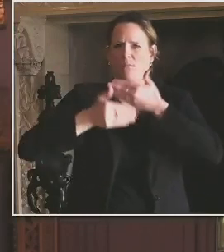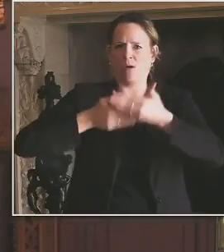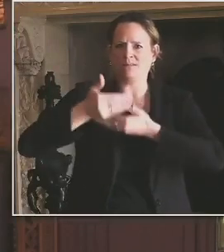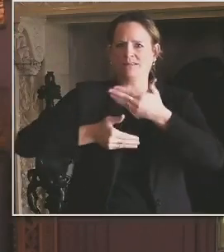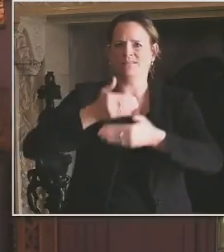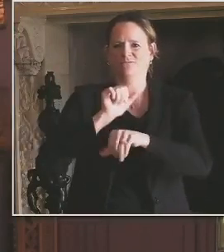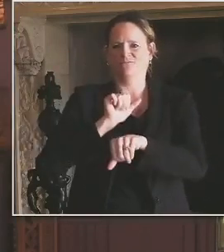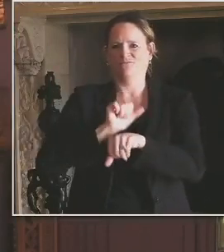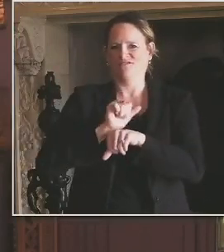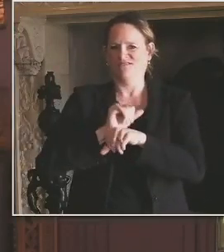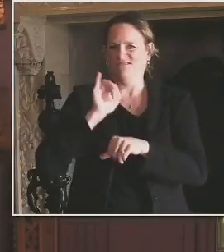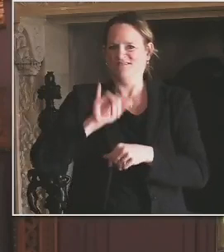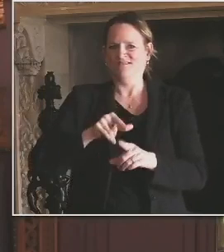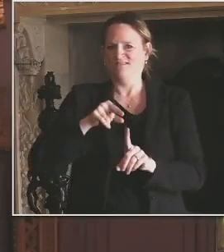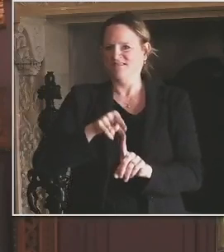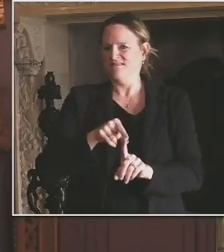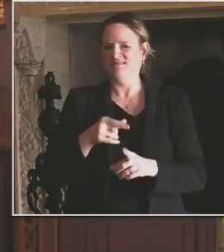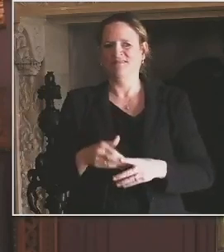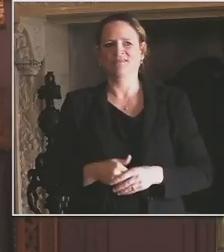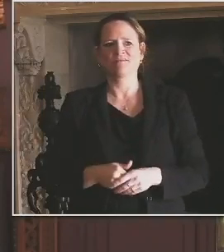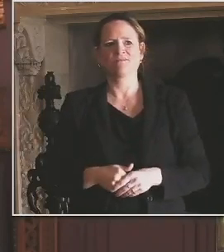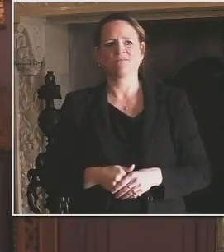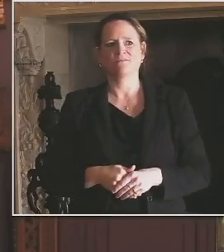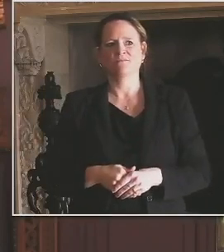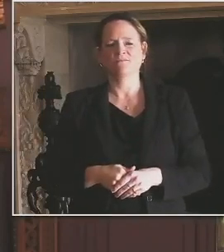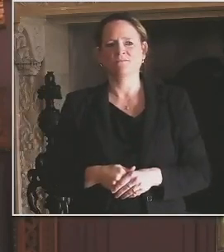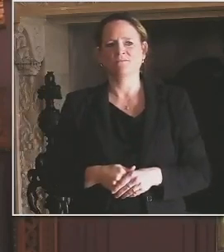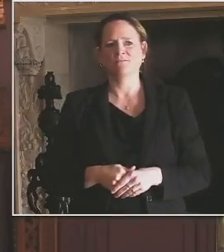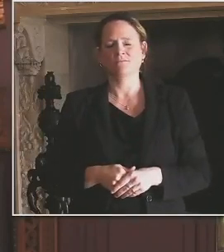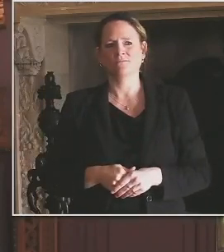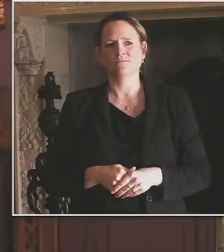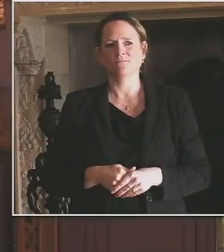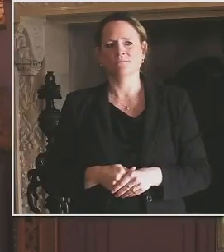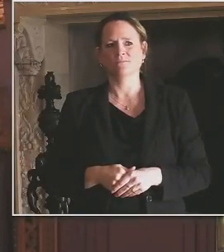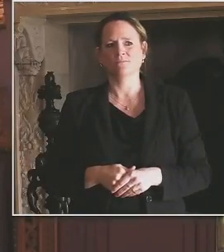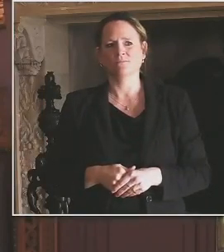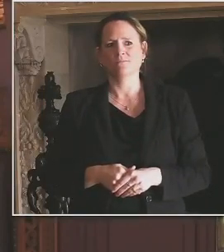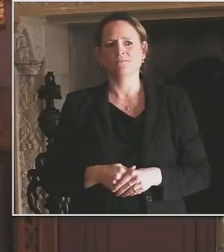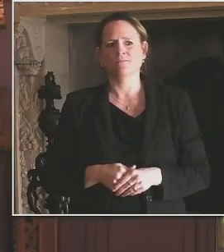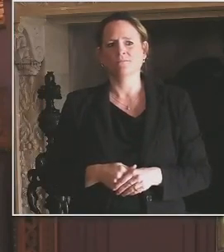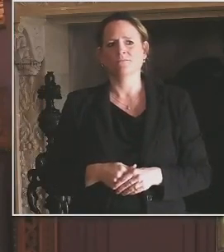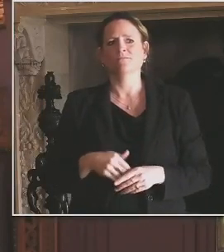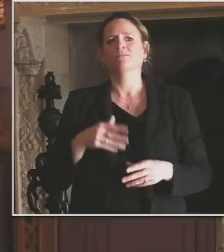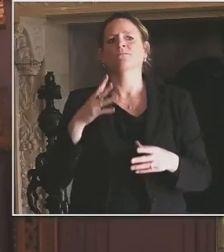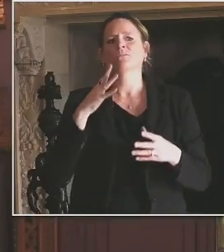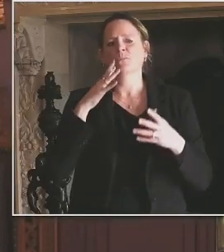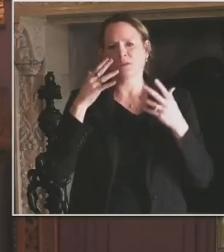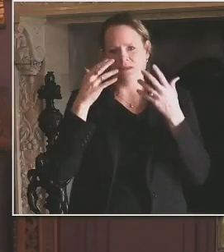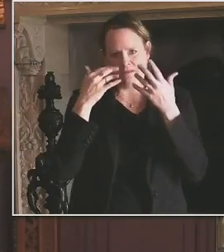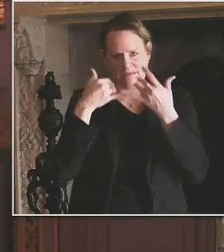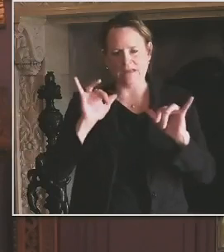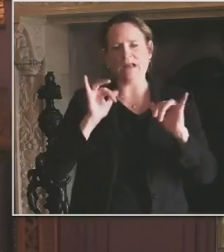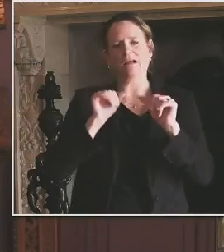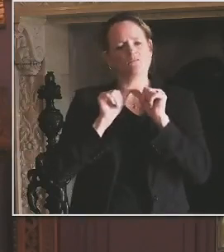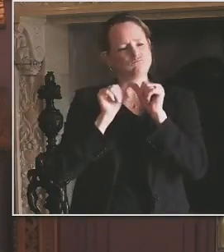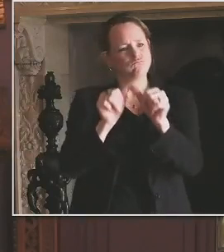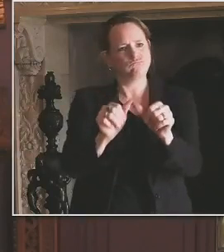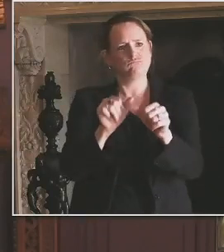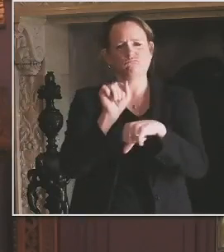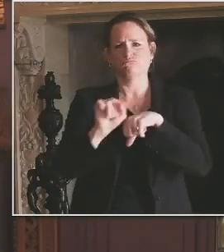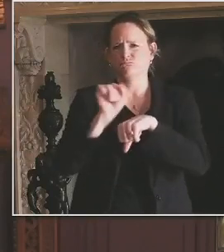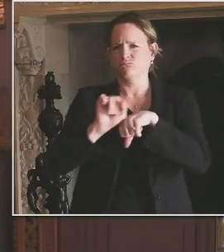DWD does. Yes, we are going to continue to work hard to make sure that